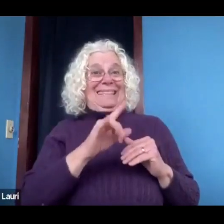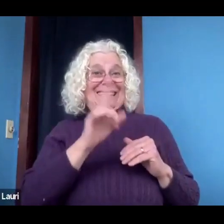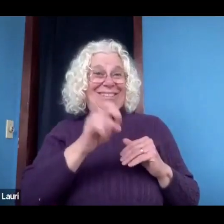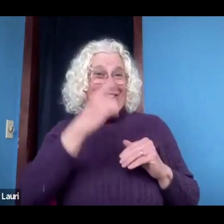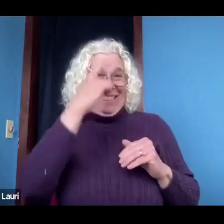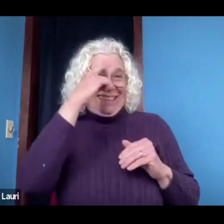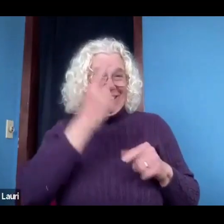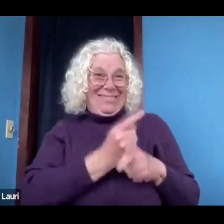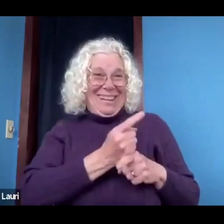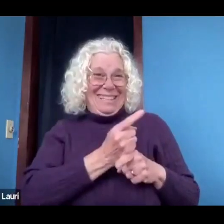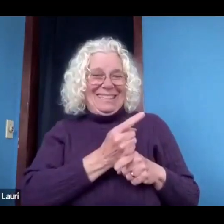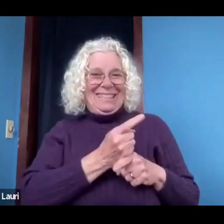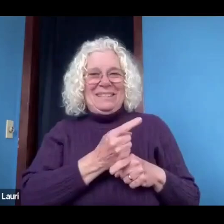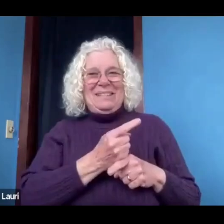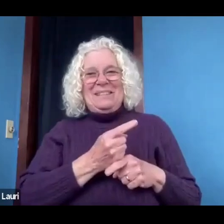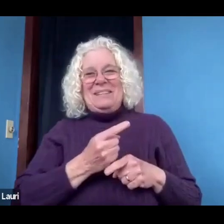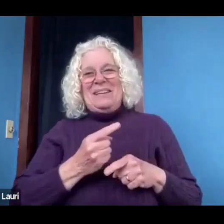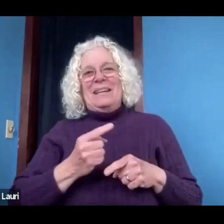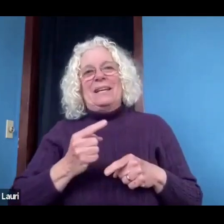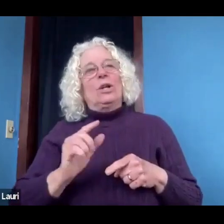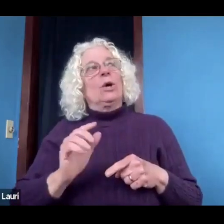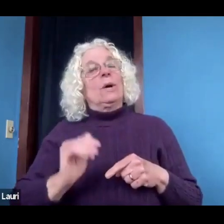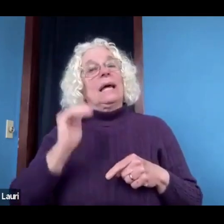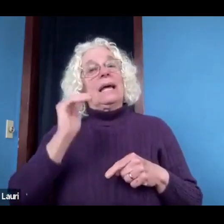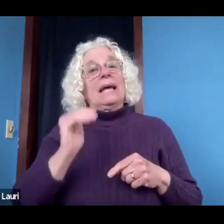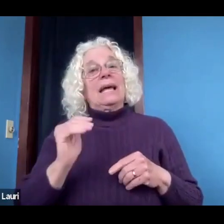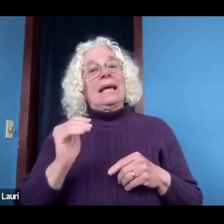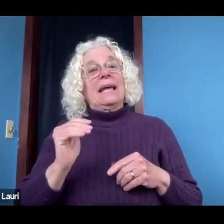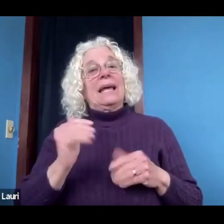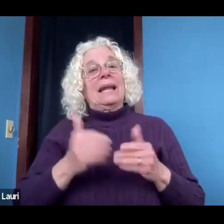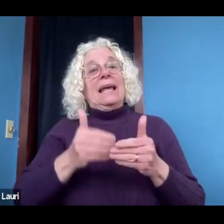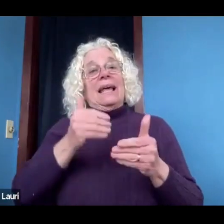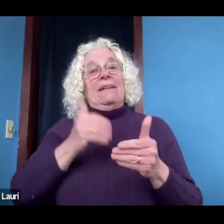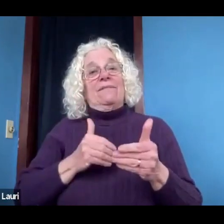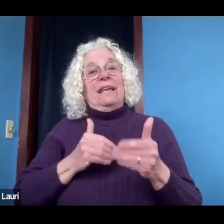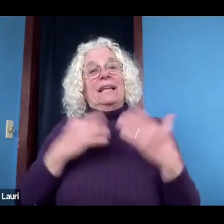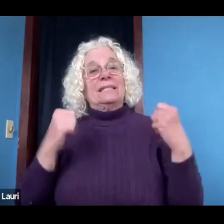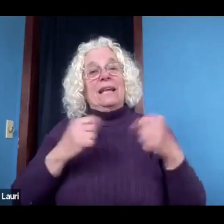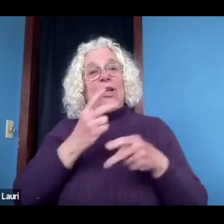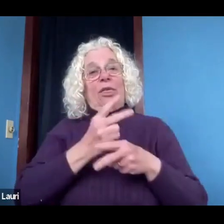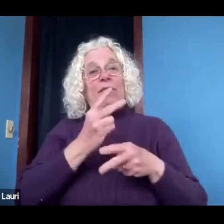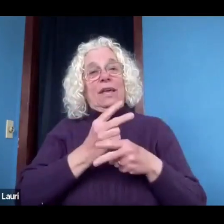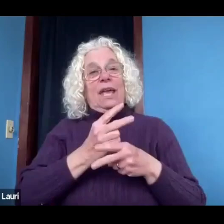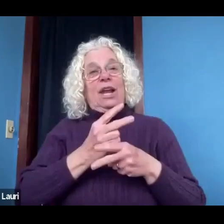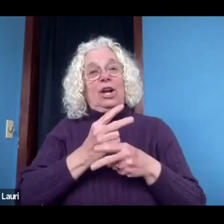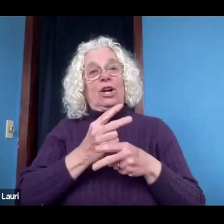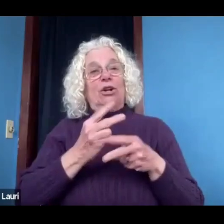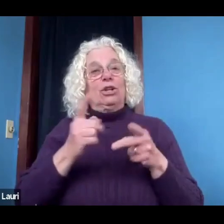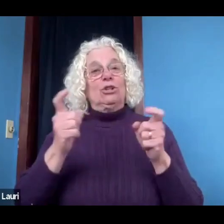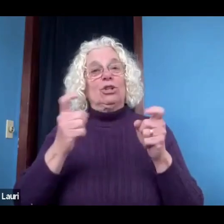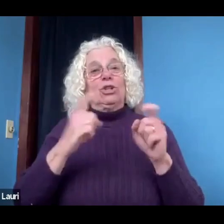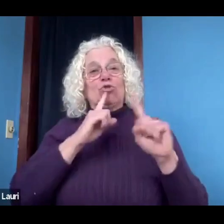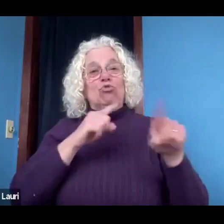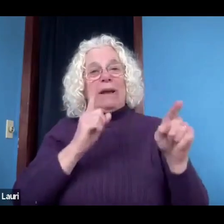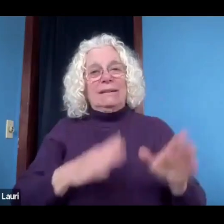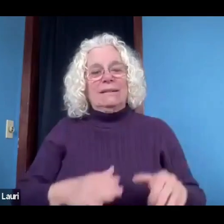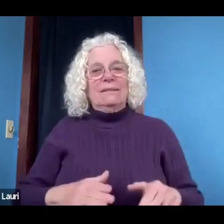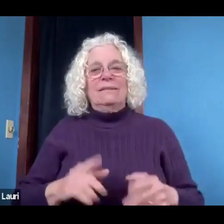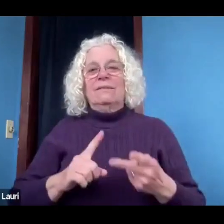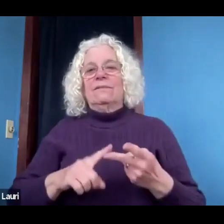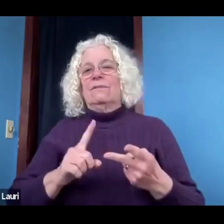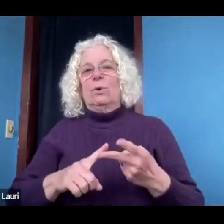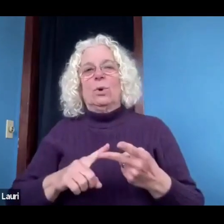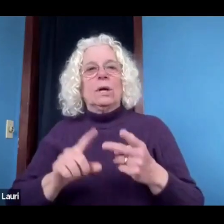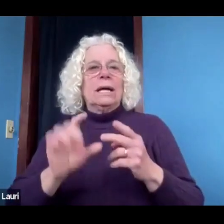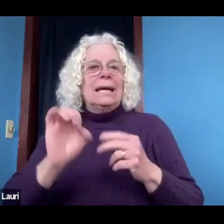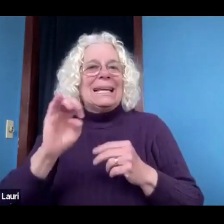putting an advanced healthcare directive in place, powers of attorney, if that applies, estate planning, things